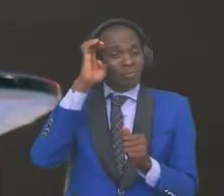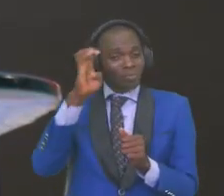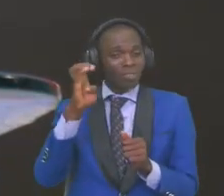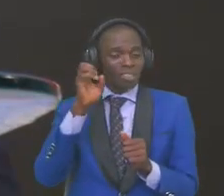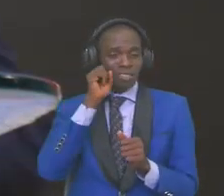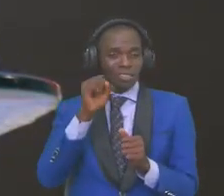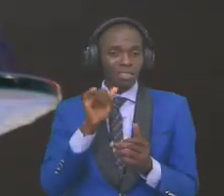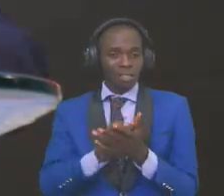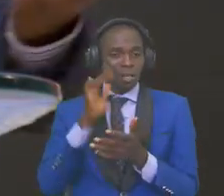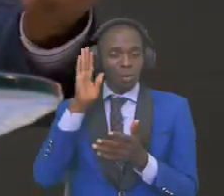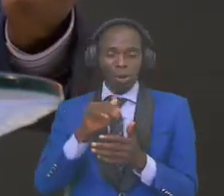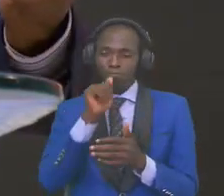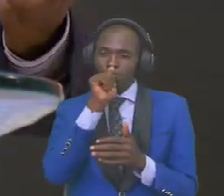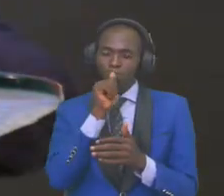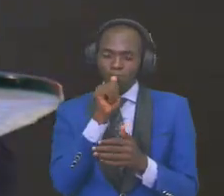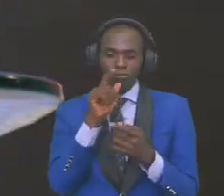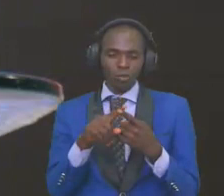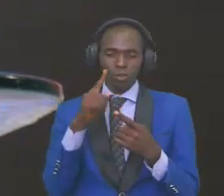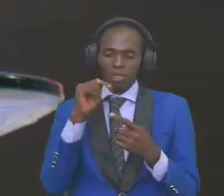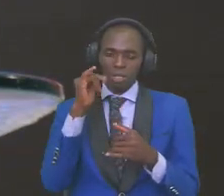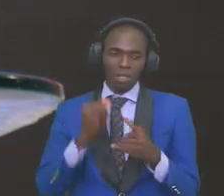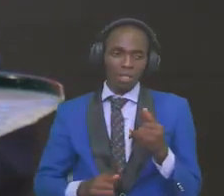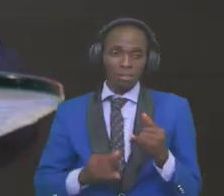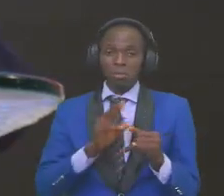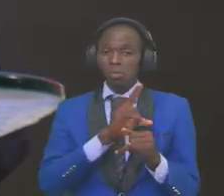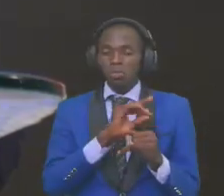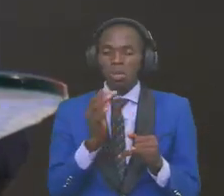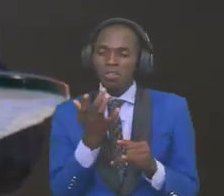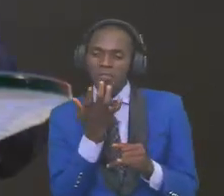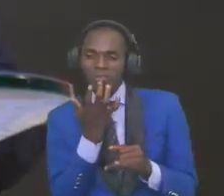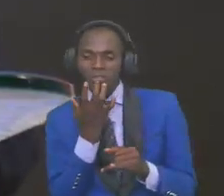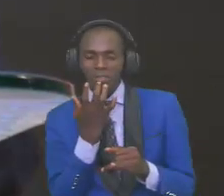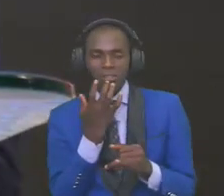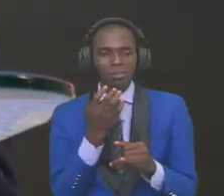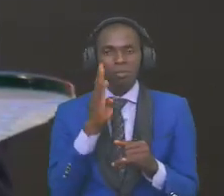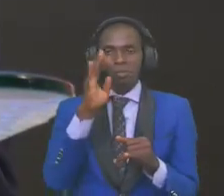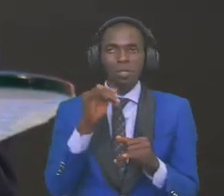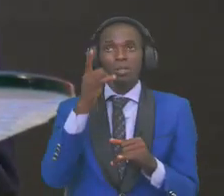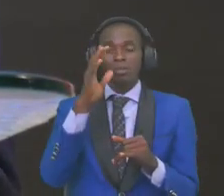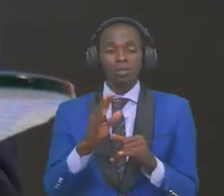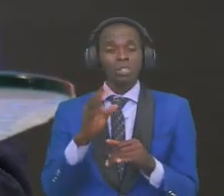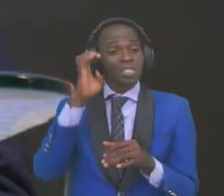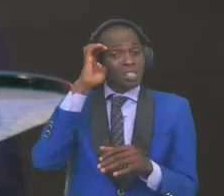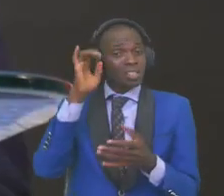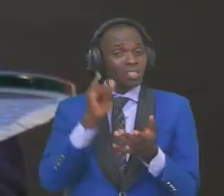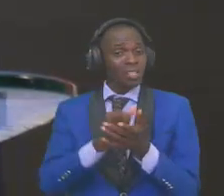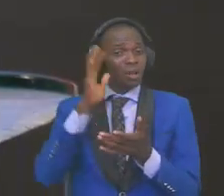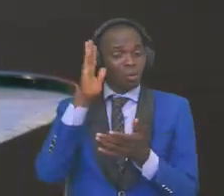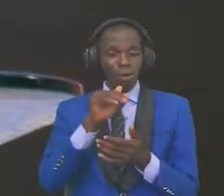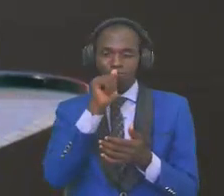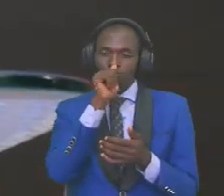the end. There's no favoritism with God. He that shall endure unto the end,